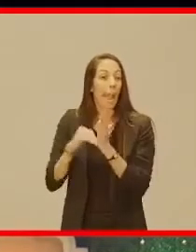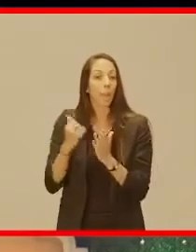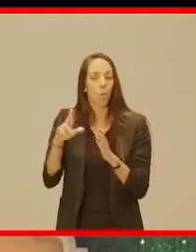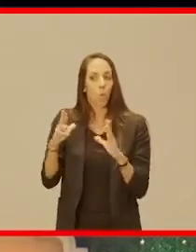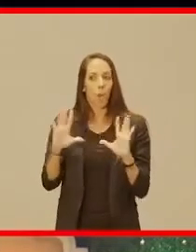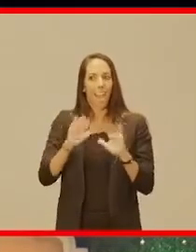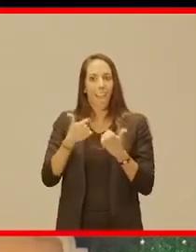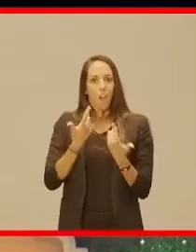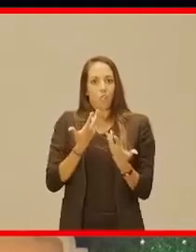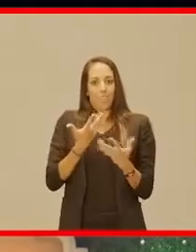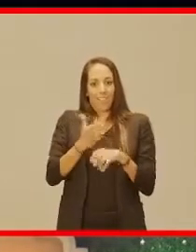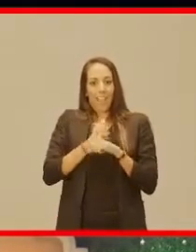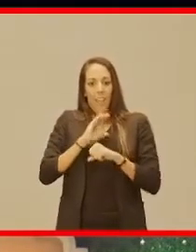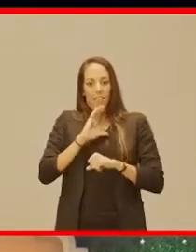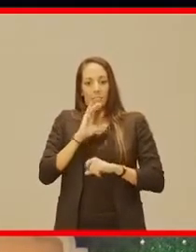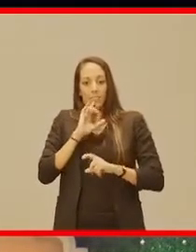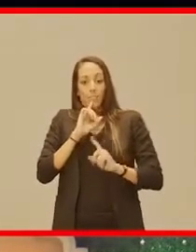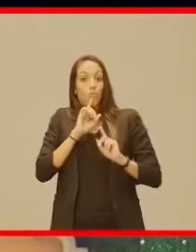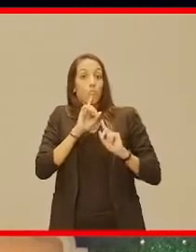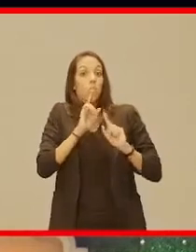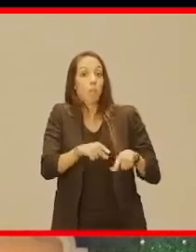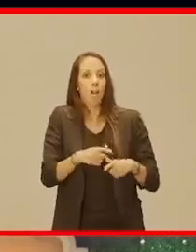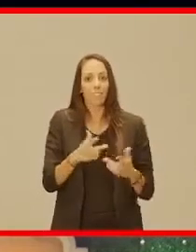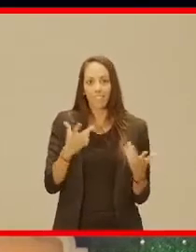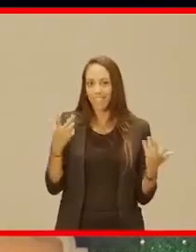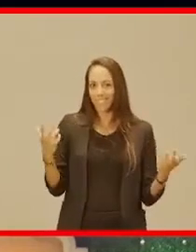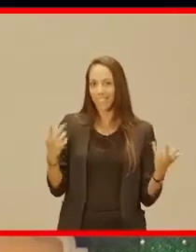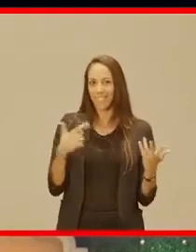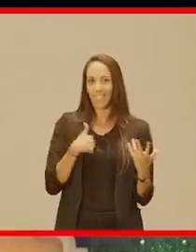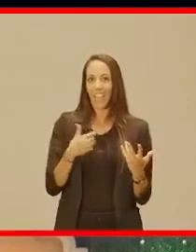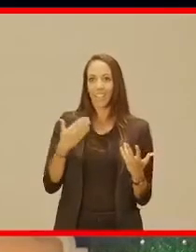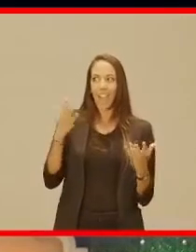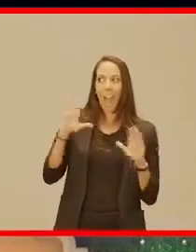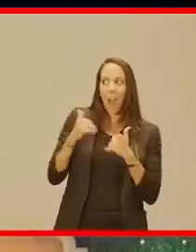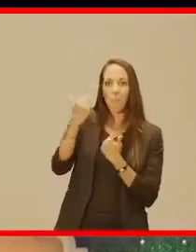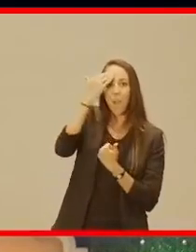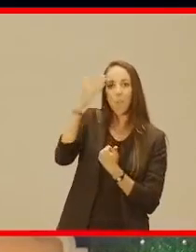our little voices heard?